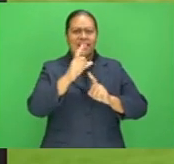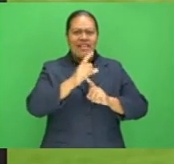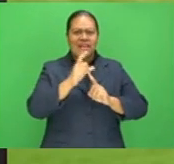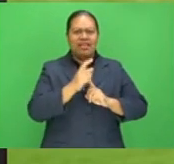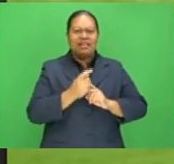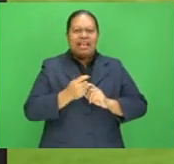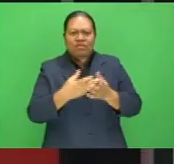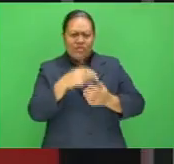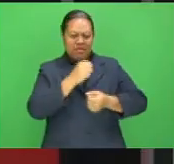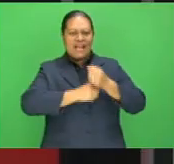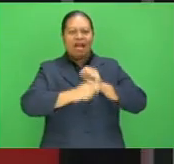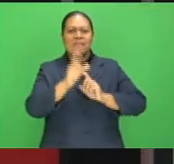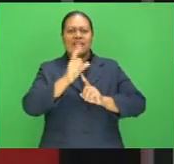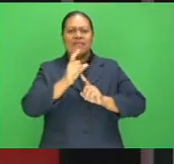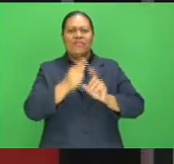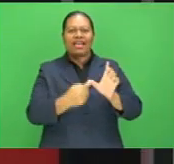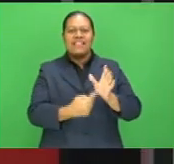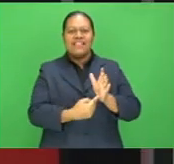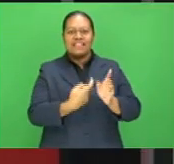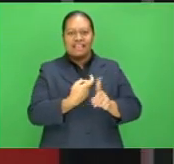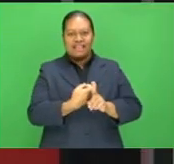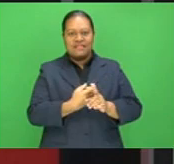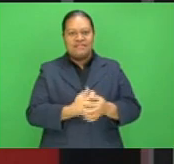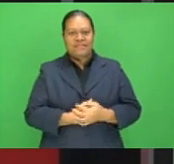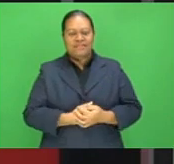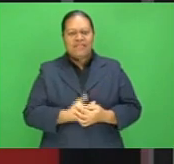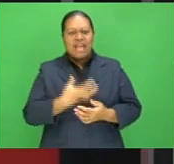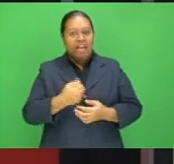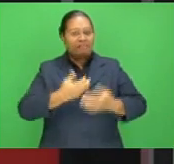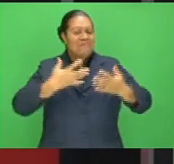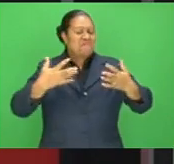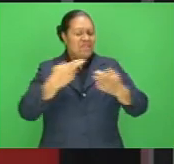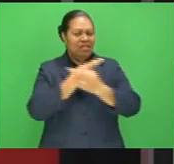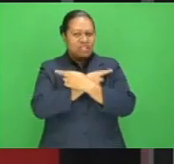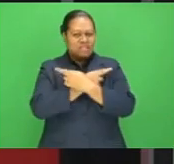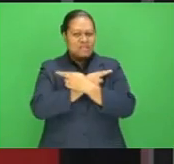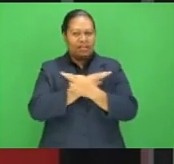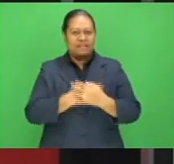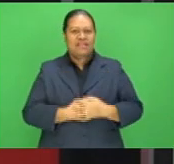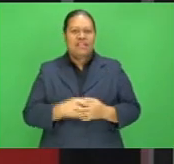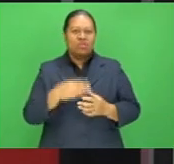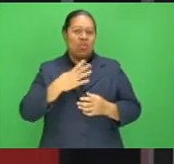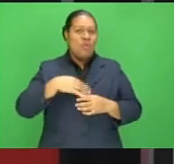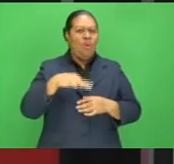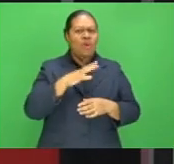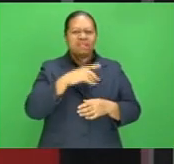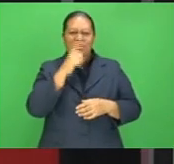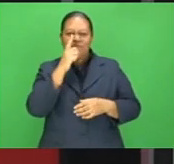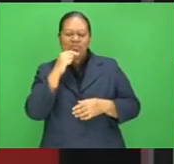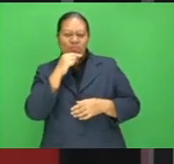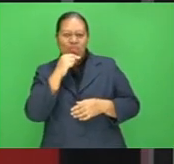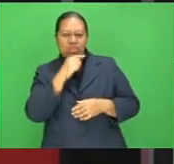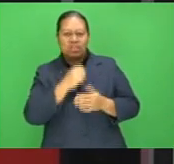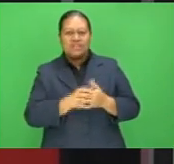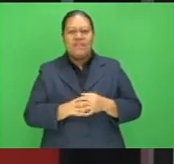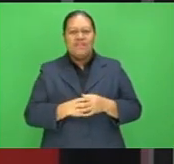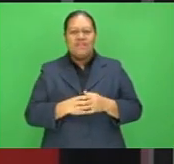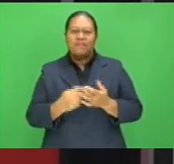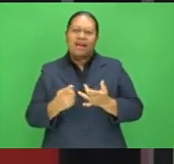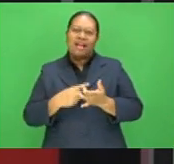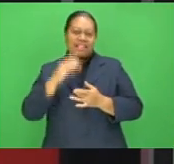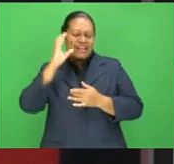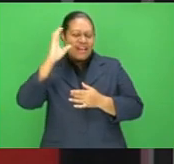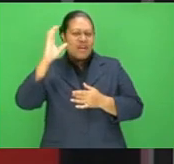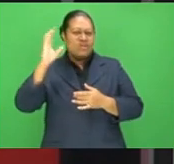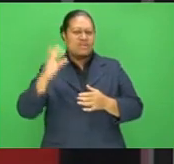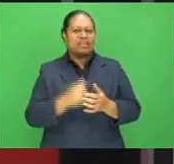early into his contract. I had huge respect for the local boys, especially, they supported me, and even though our foreign